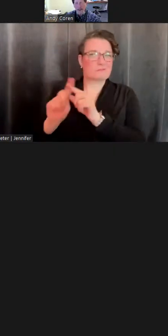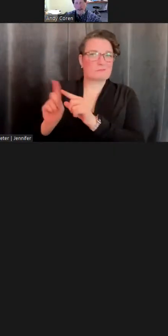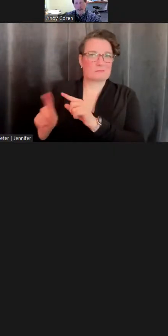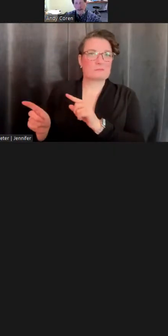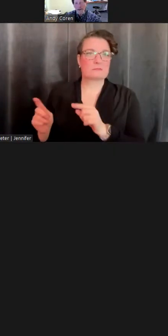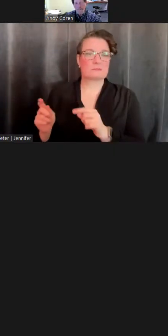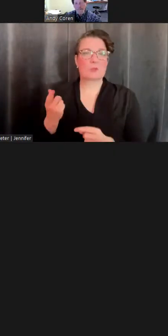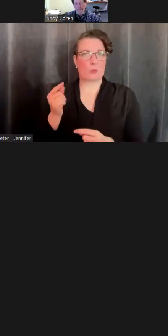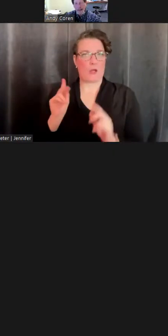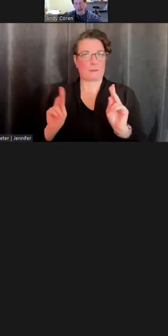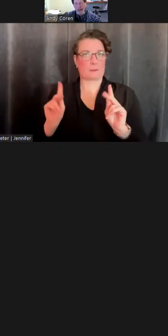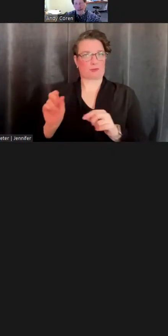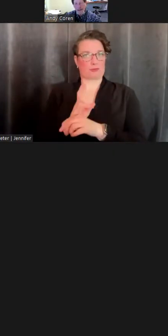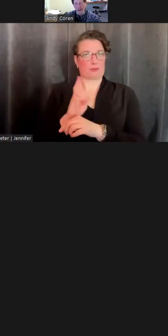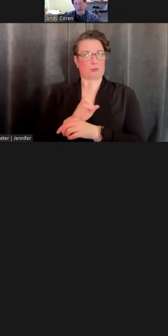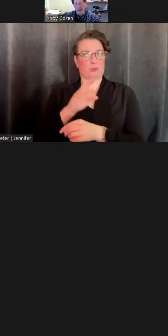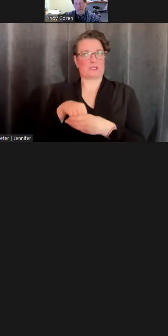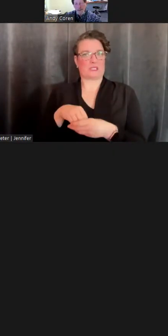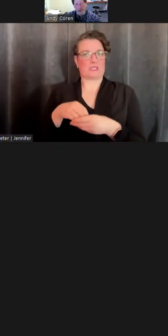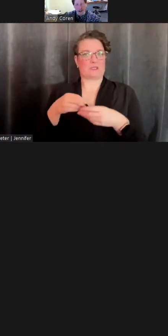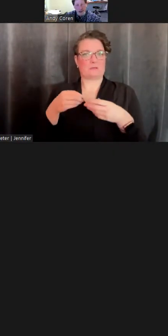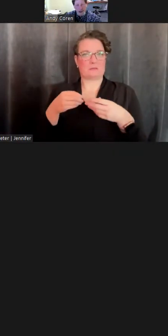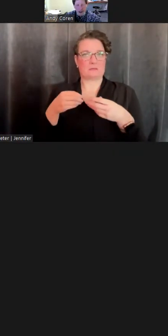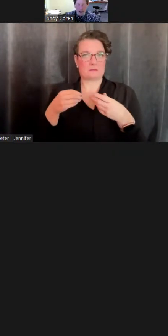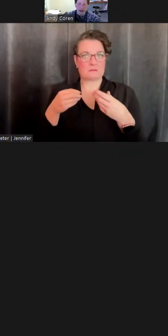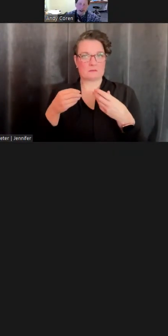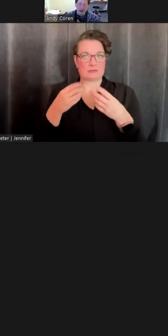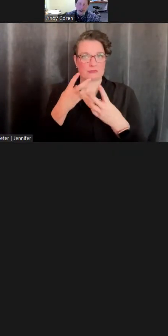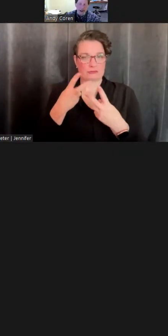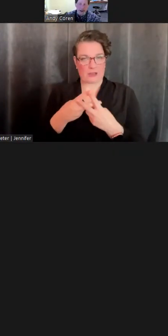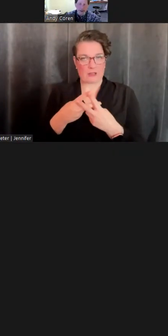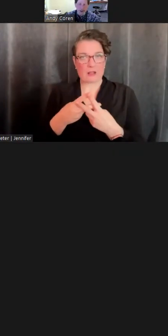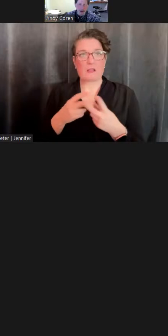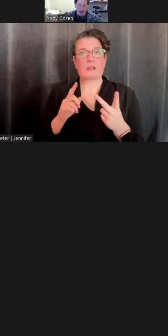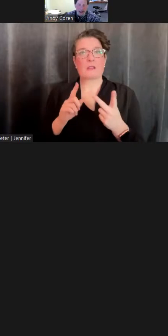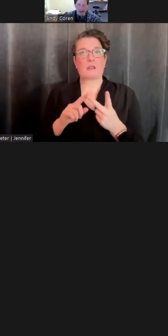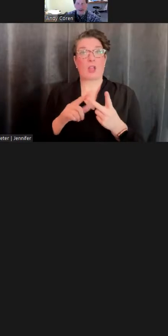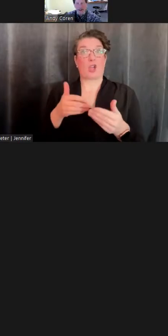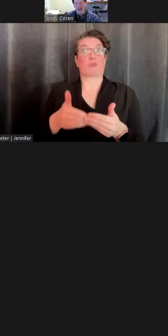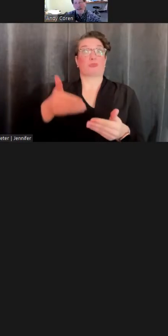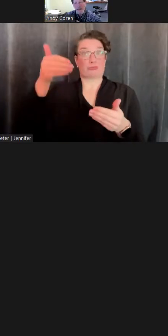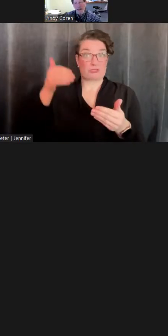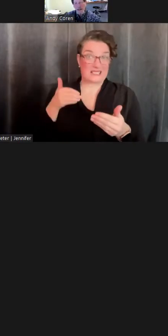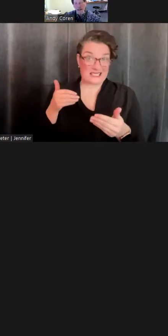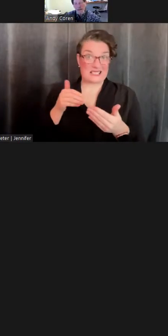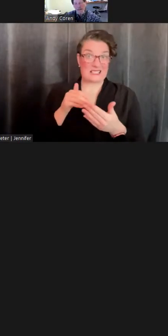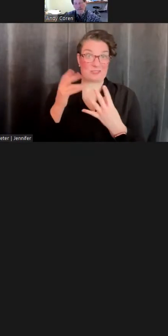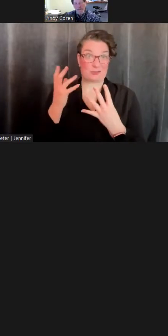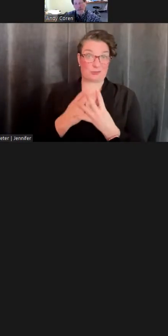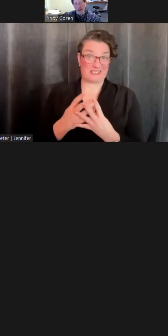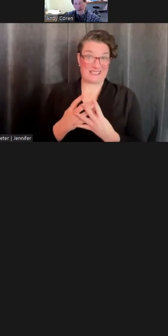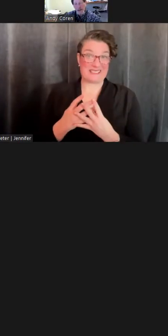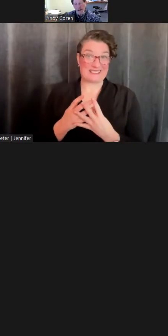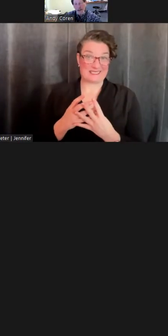uses. And the pre-screening, the questions that we all ask.